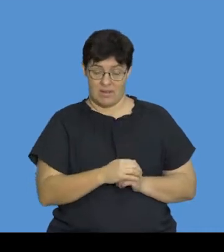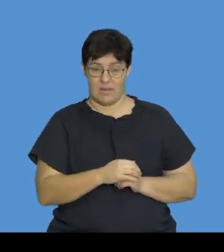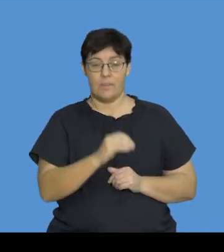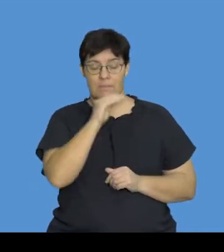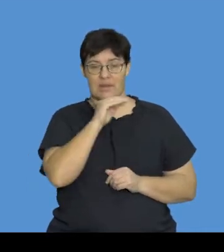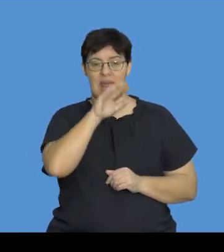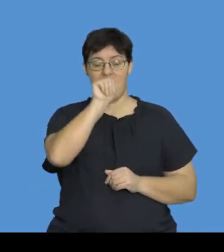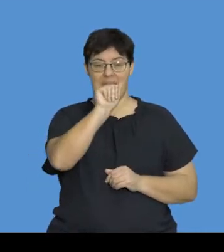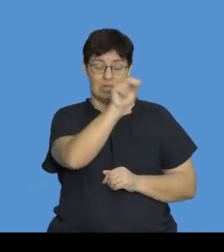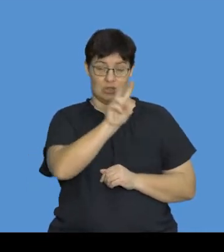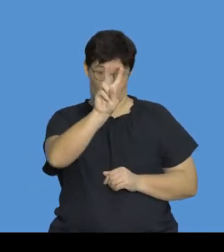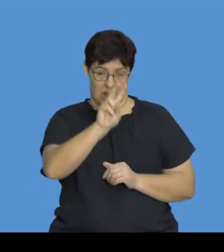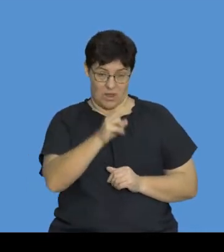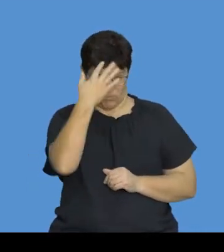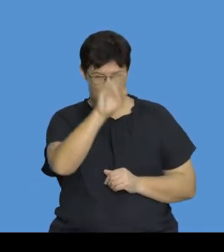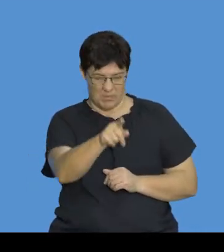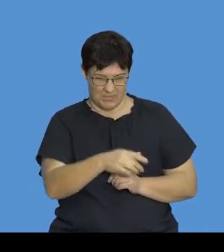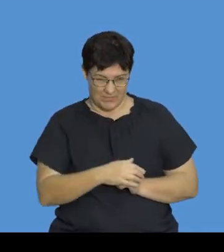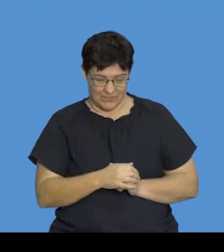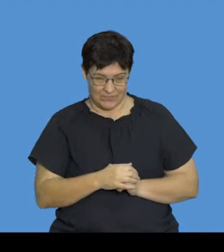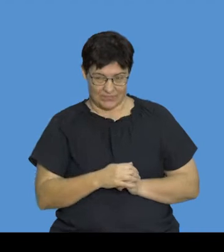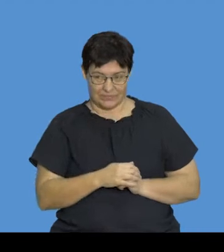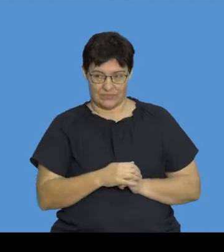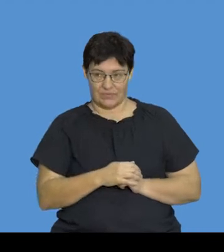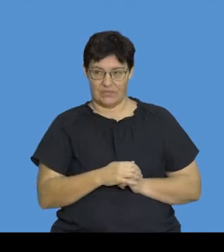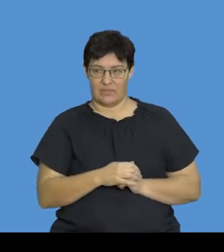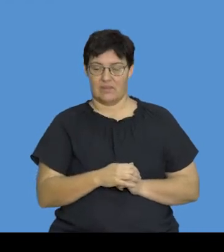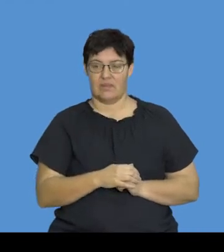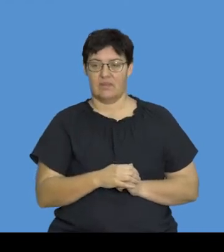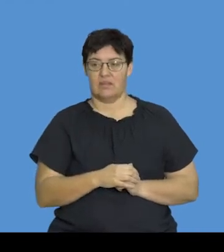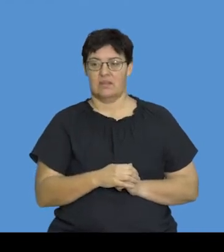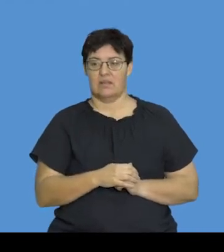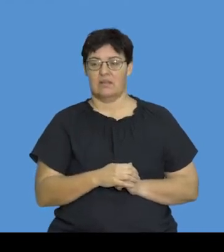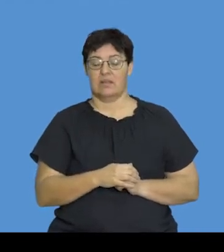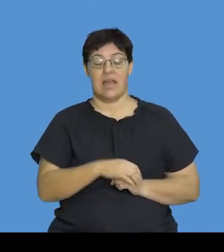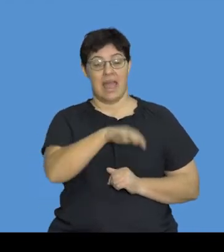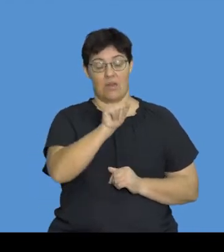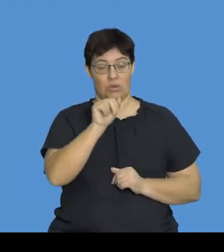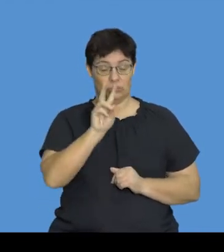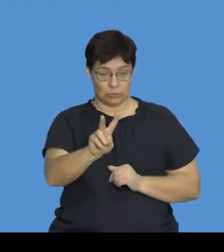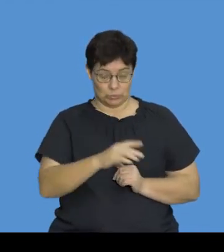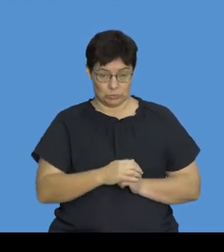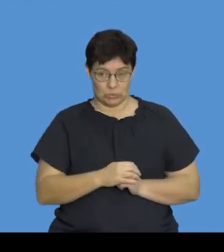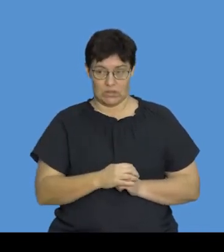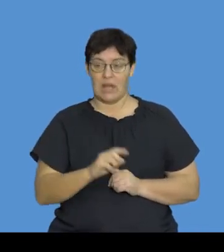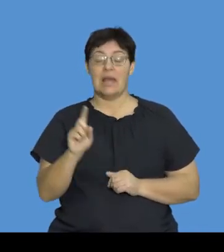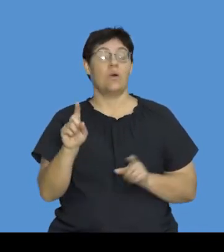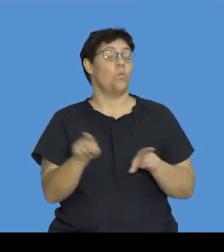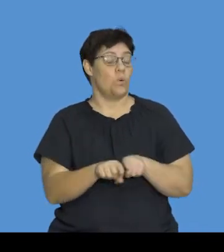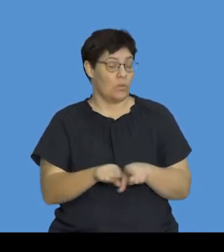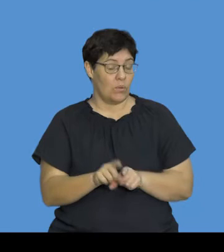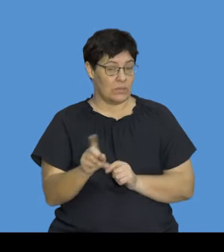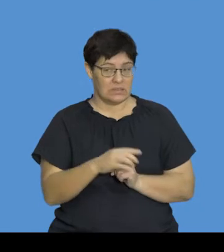a squared. You remember that from the previous example we did. And area 2 will be equals